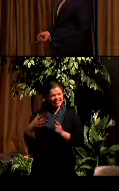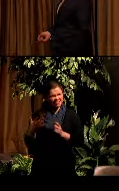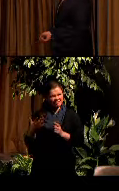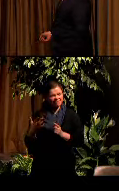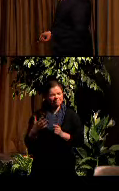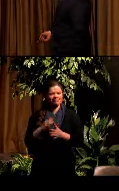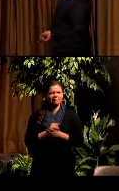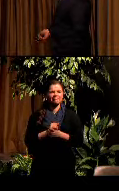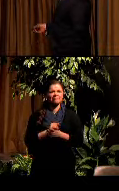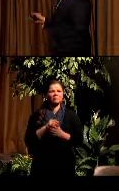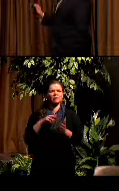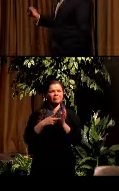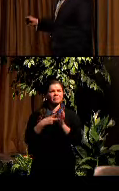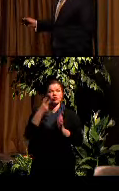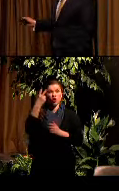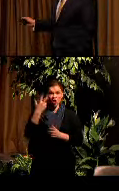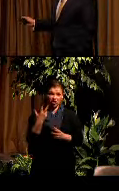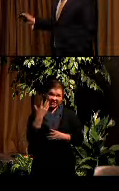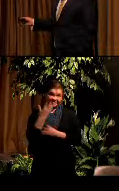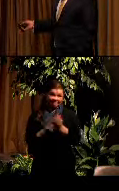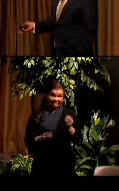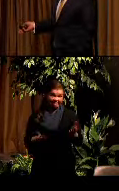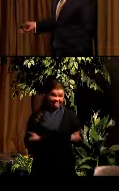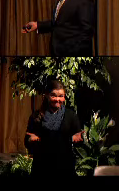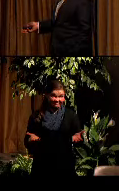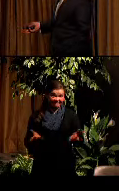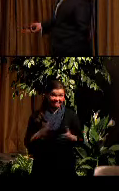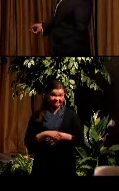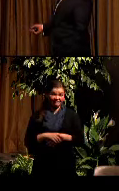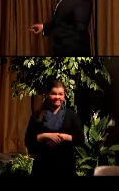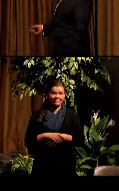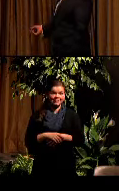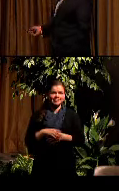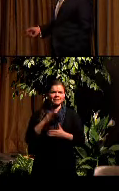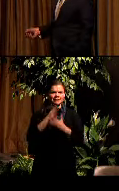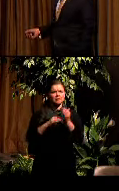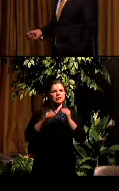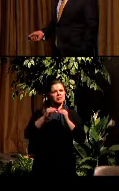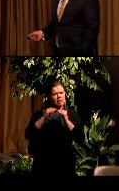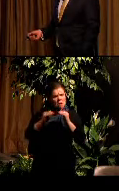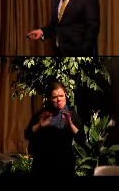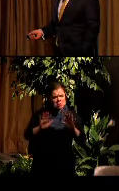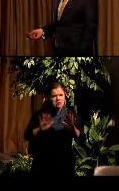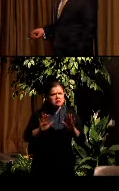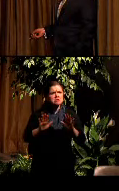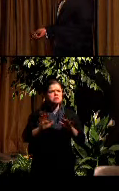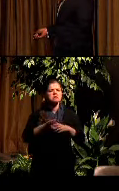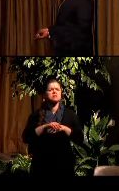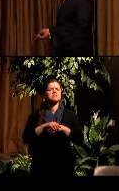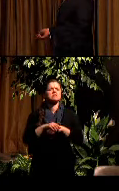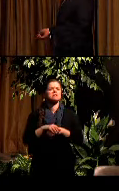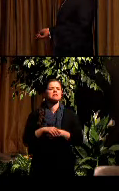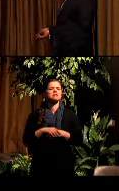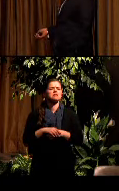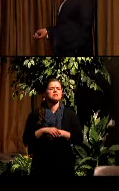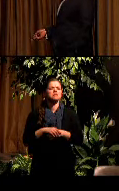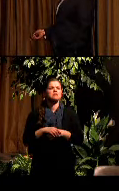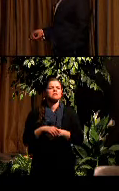there. There are some, though, that have stabilized. Upland sandpiper has increased by